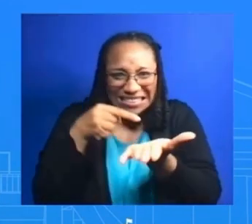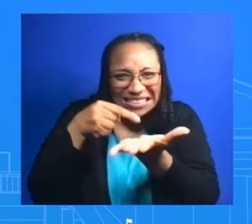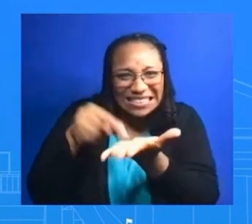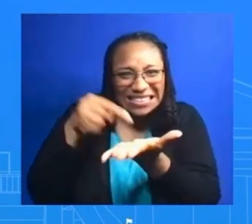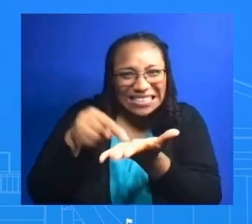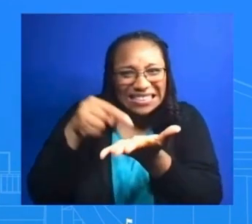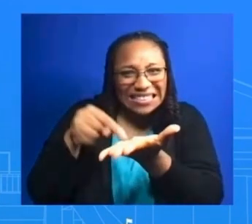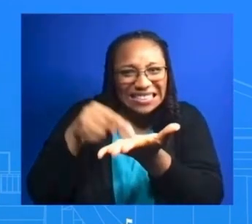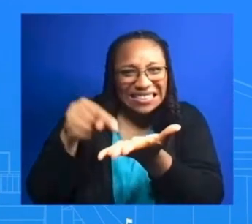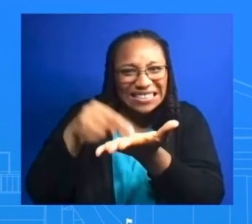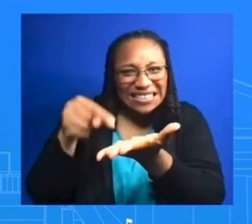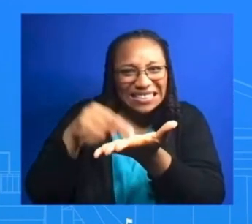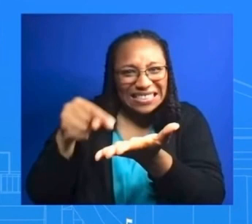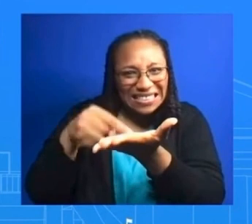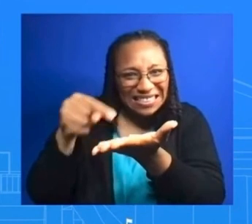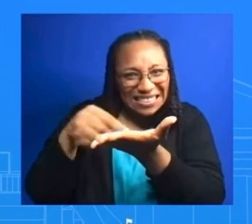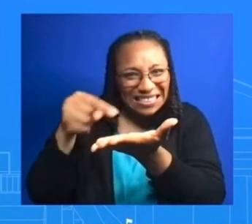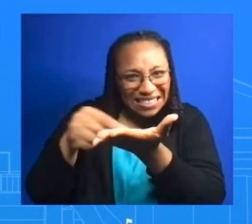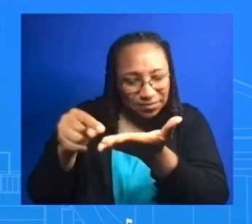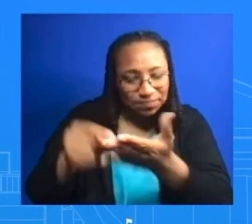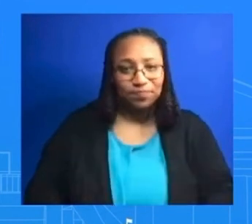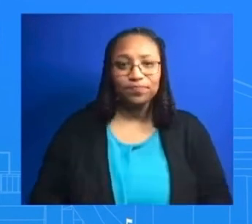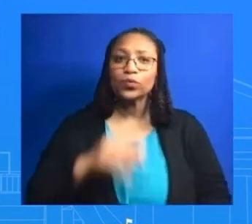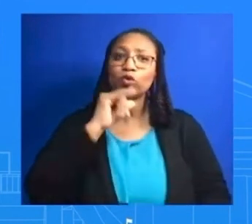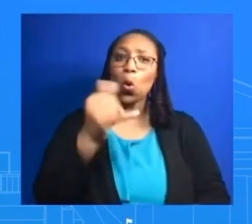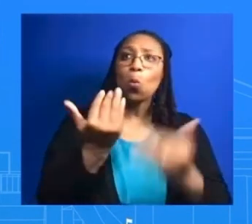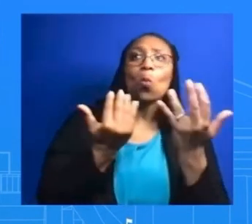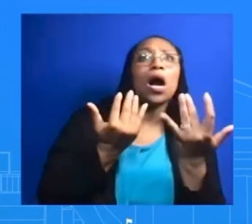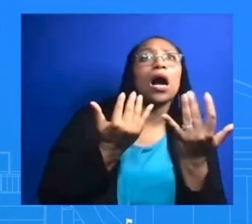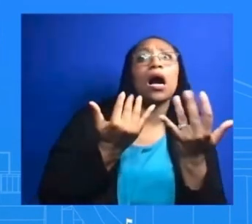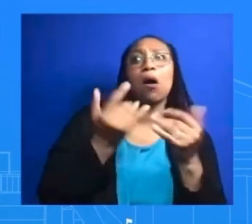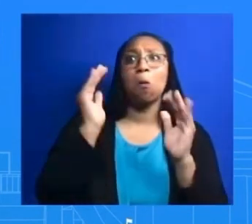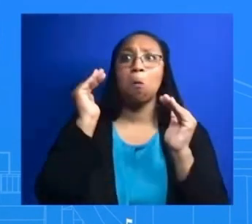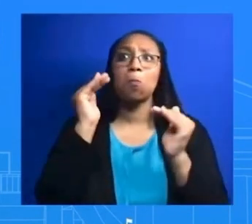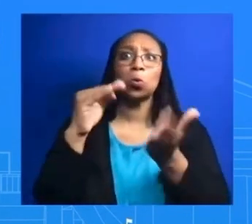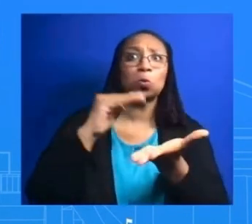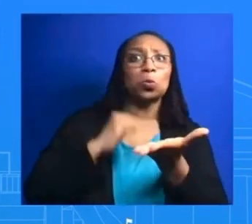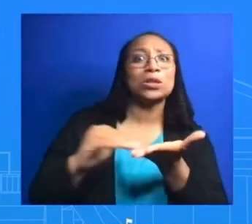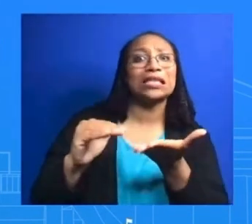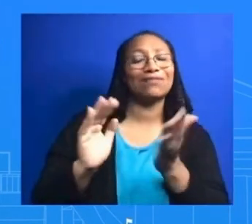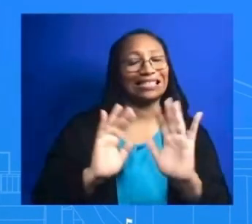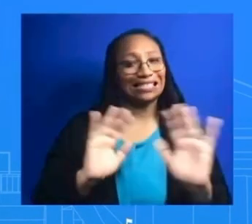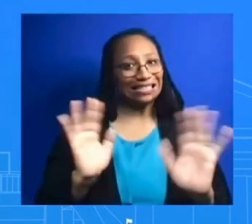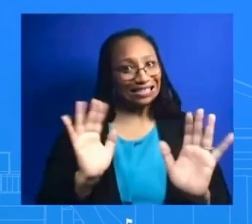a huge benefit for borrowers that is going to be available coming this summer. And we encourage people to sign up for it.